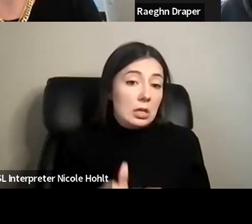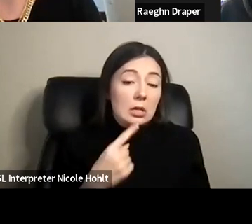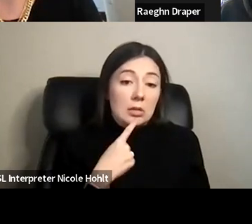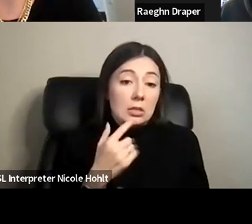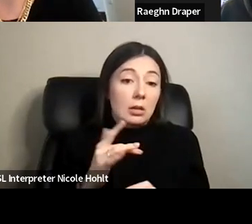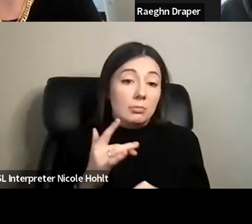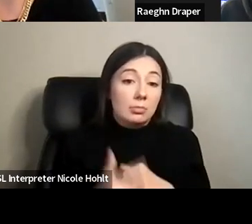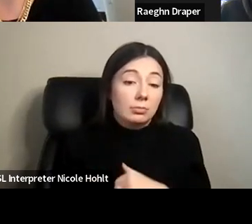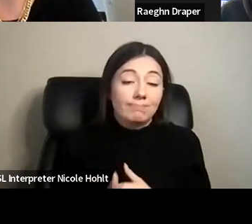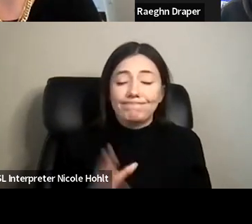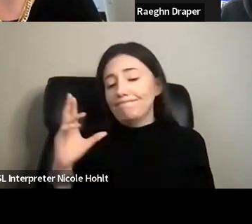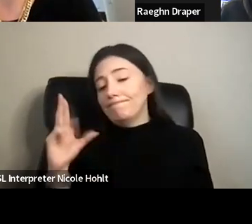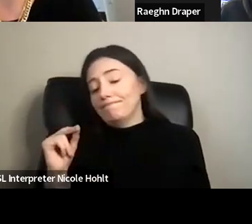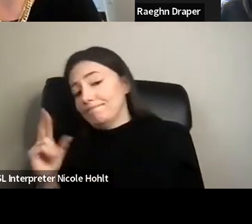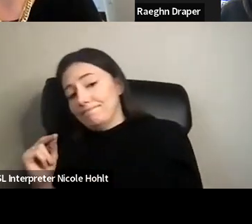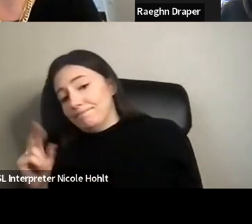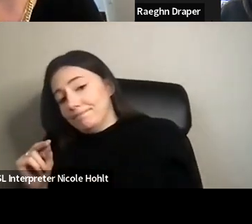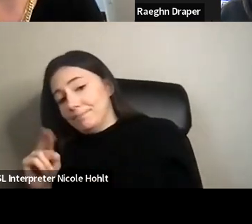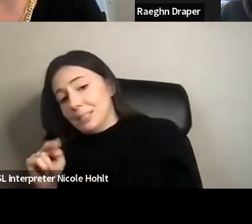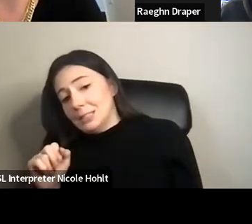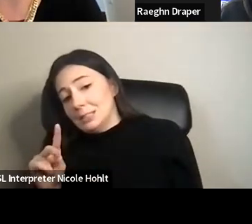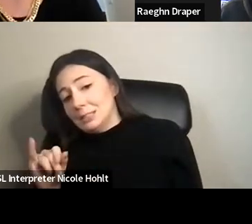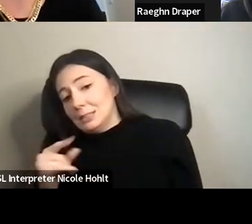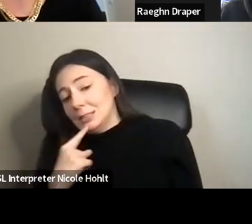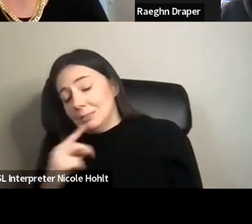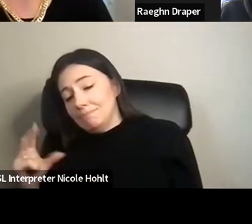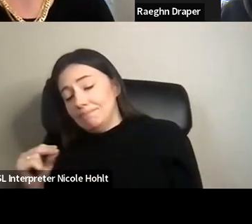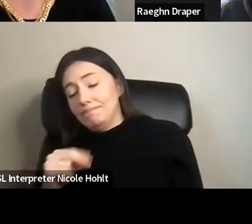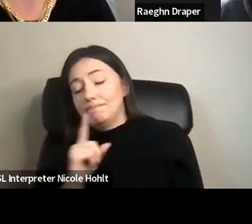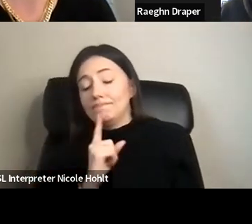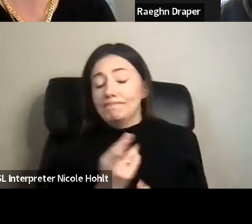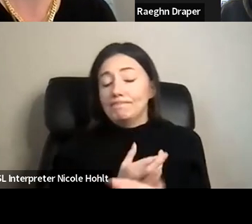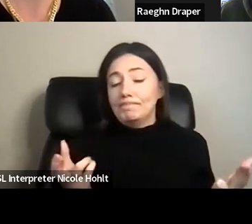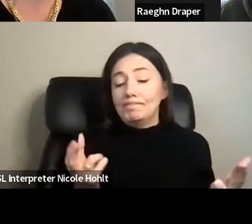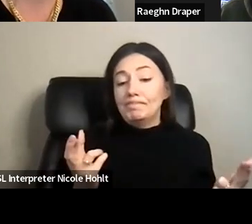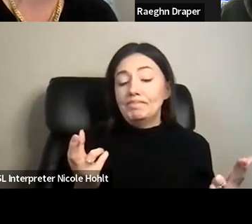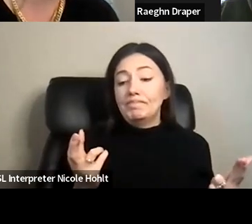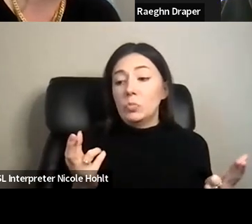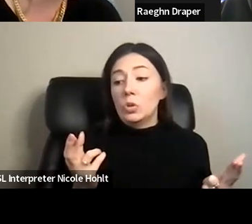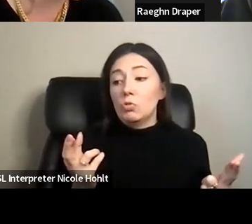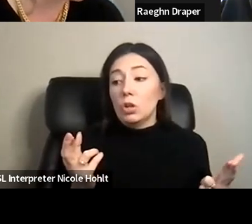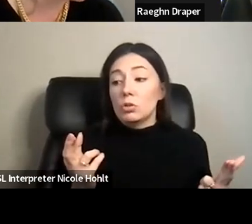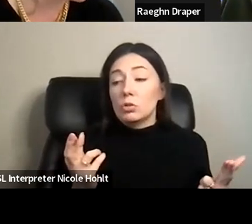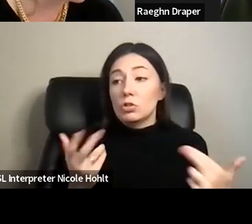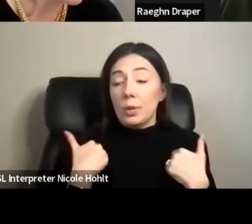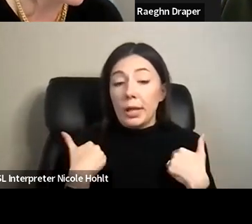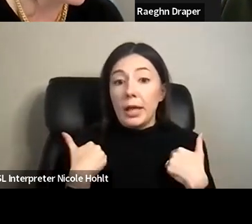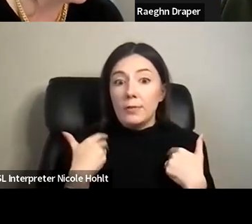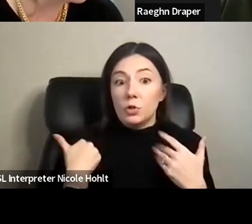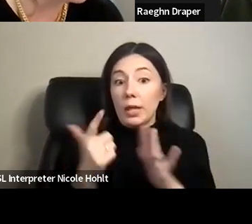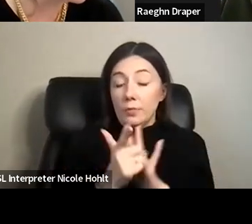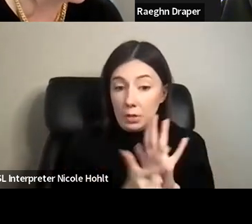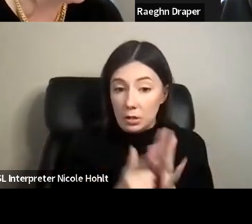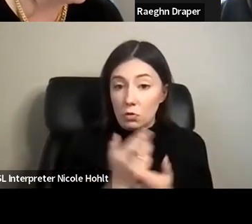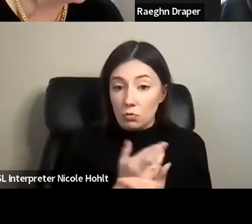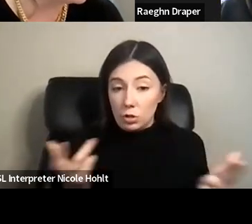Oh, no, just the resources is that we have legal